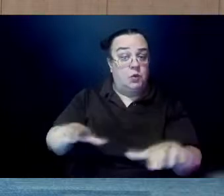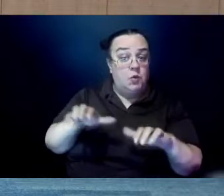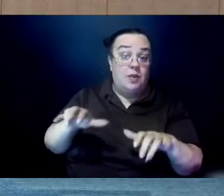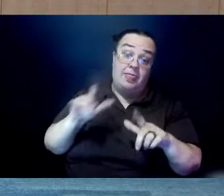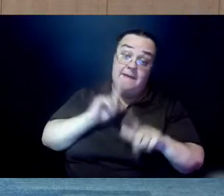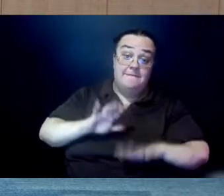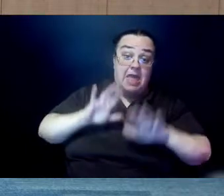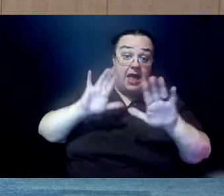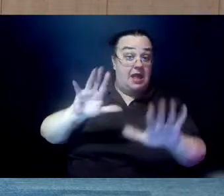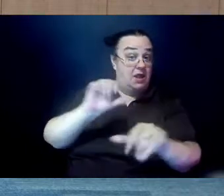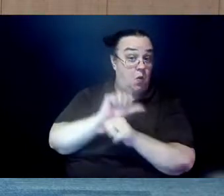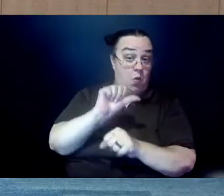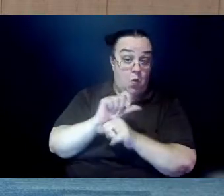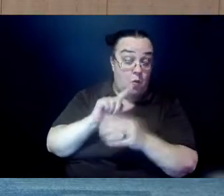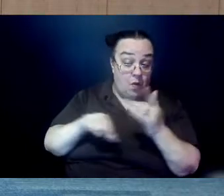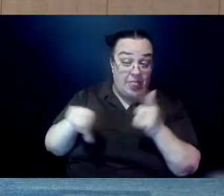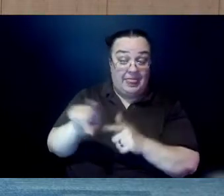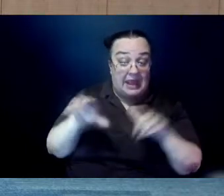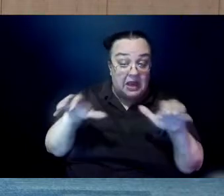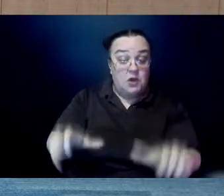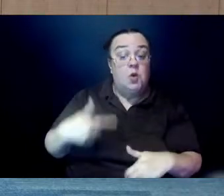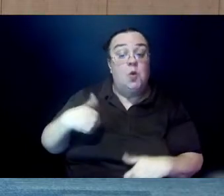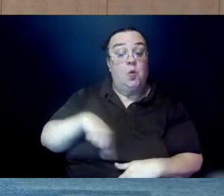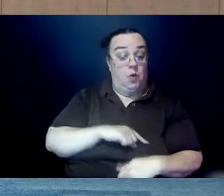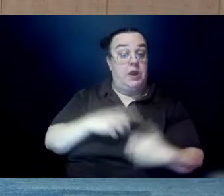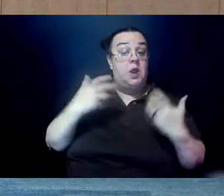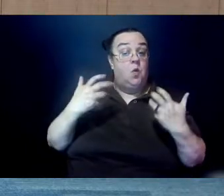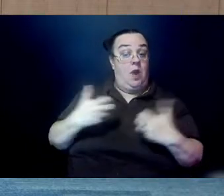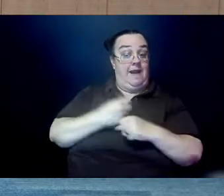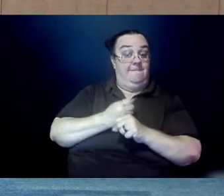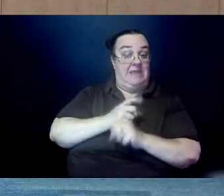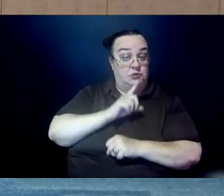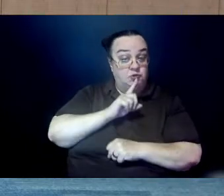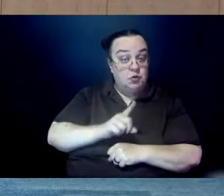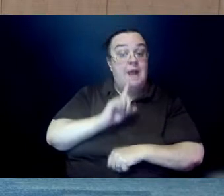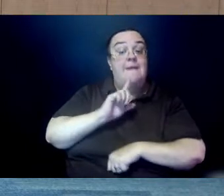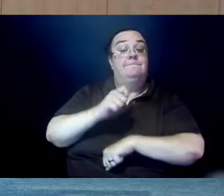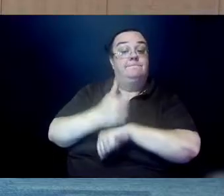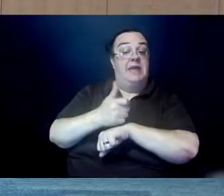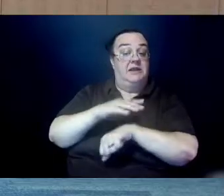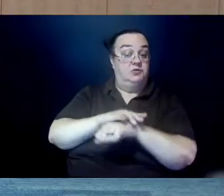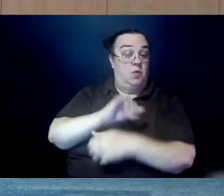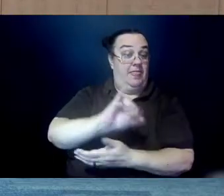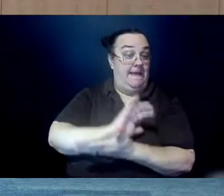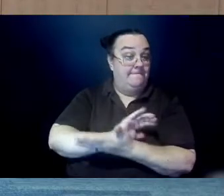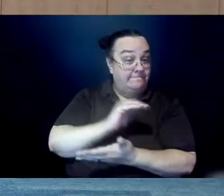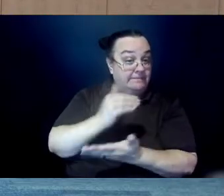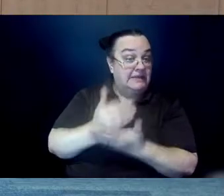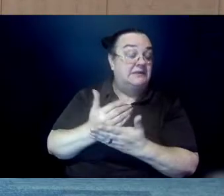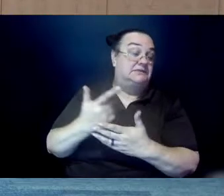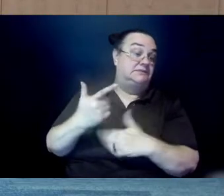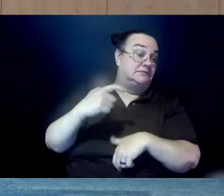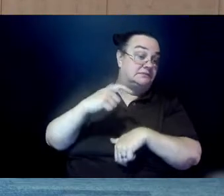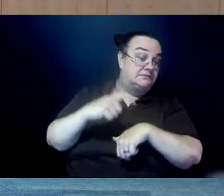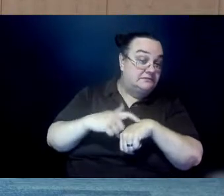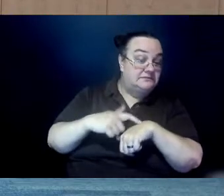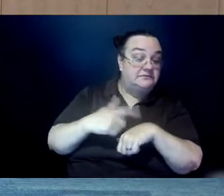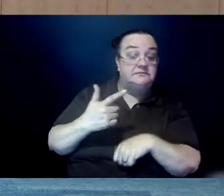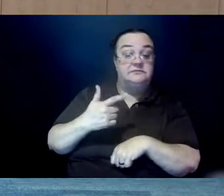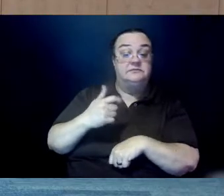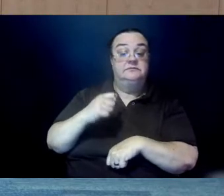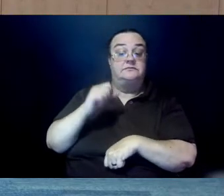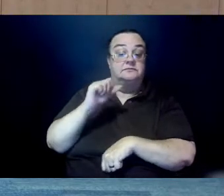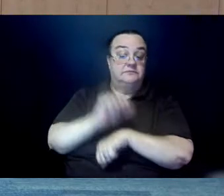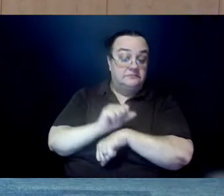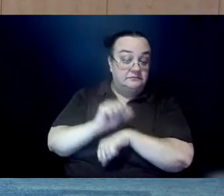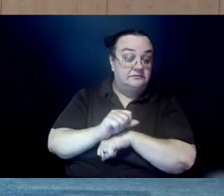they do, we want to make sure that based on the amount the time of work effort as well as the cost,